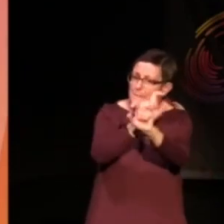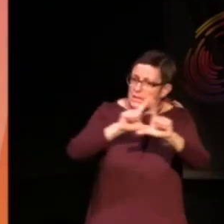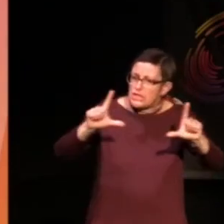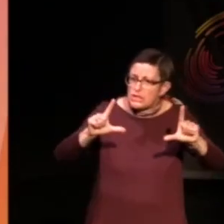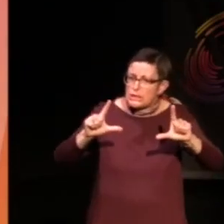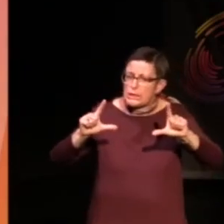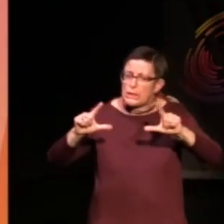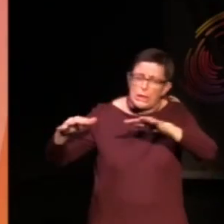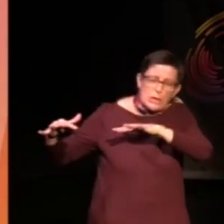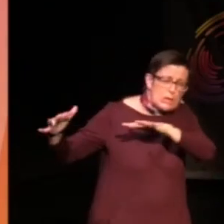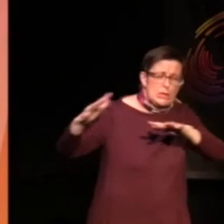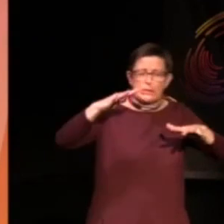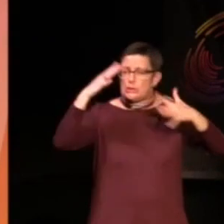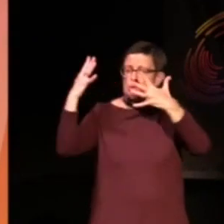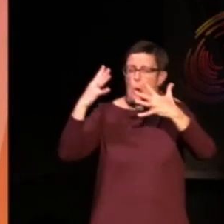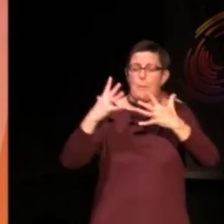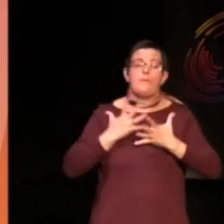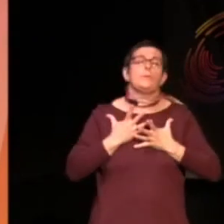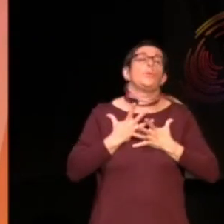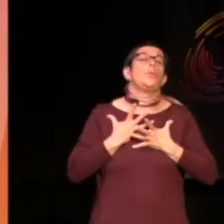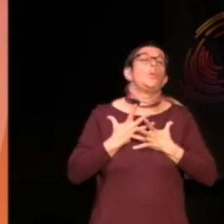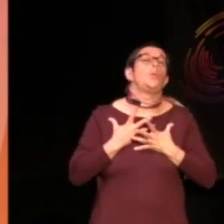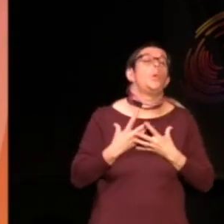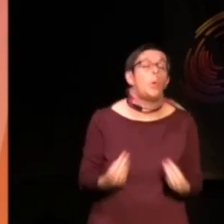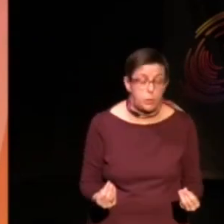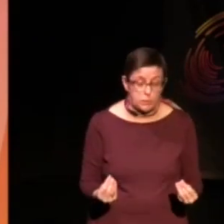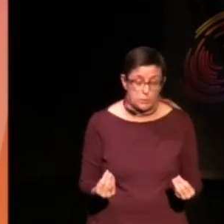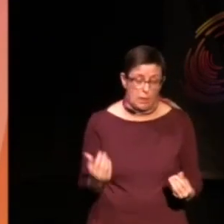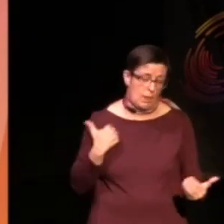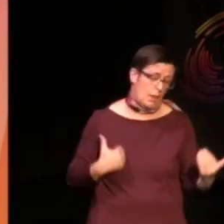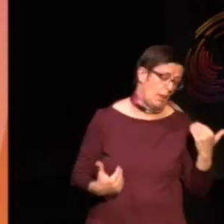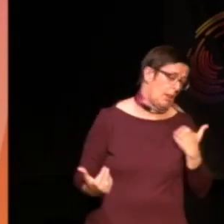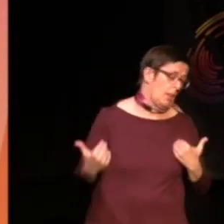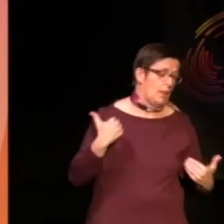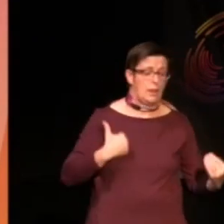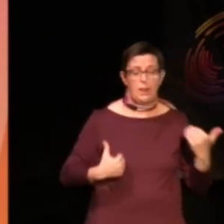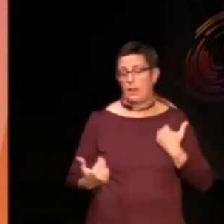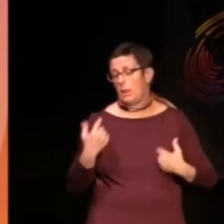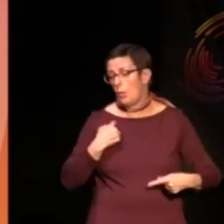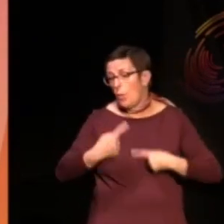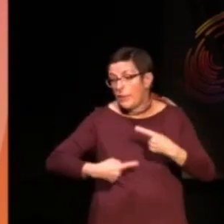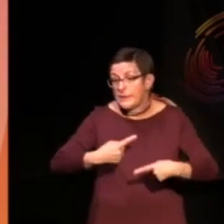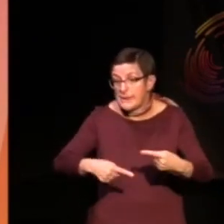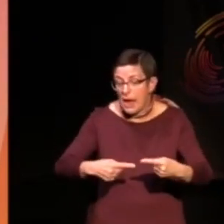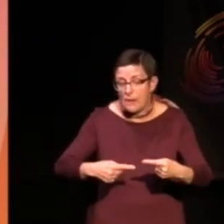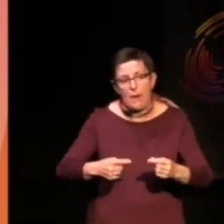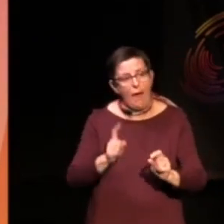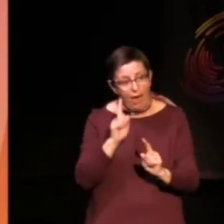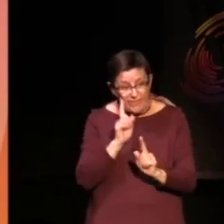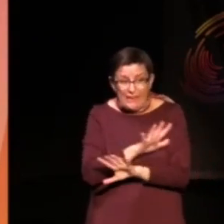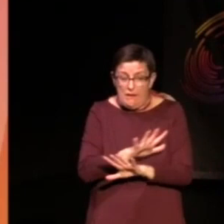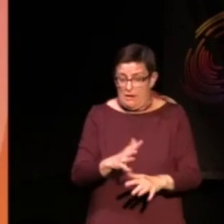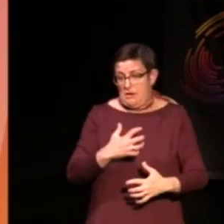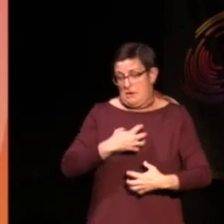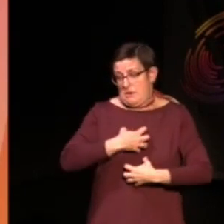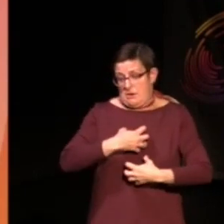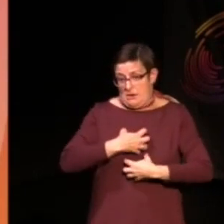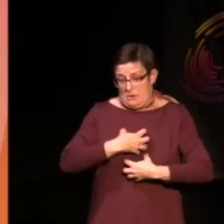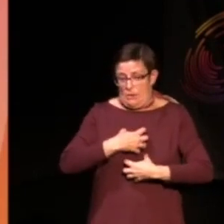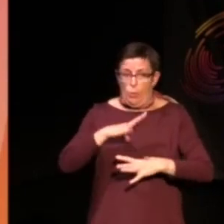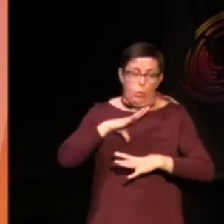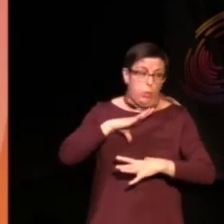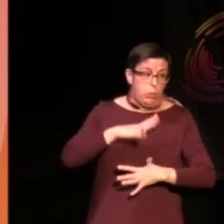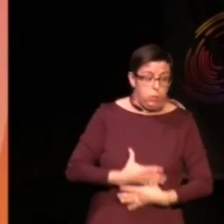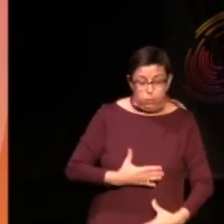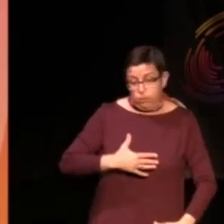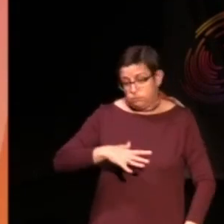of exasperation that are surrounding us on all four sides. I think that's frightening. I think that is tiring.